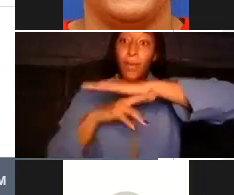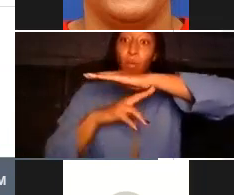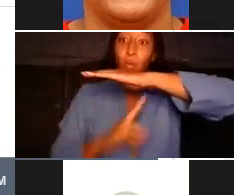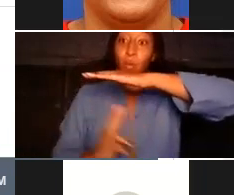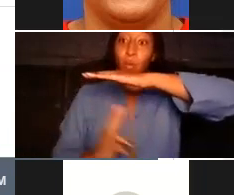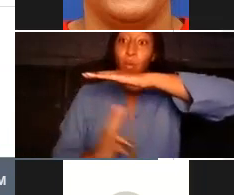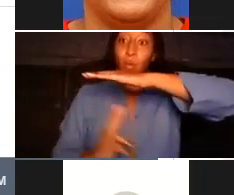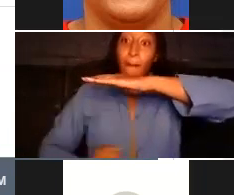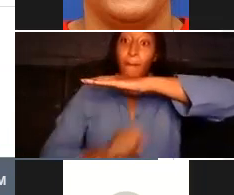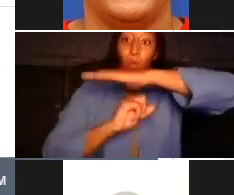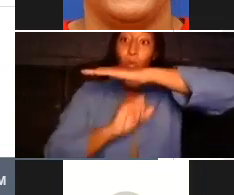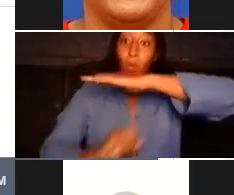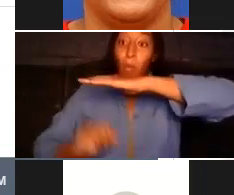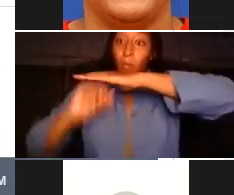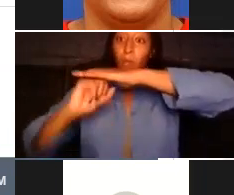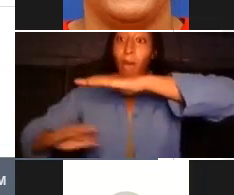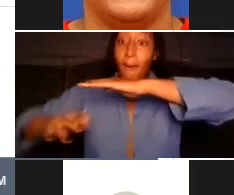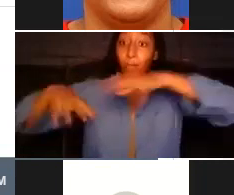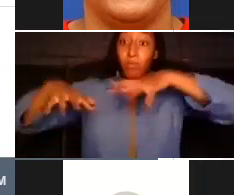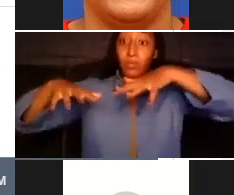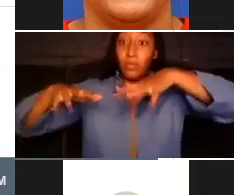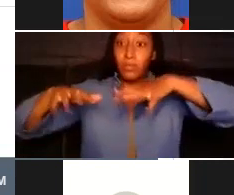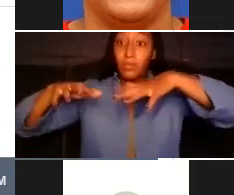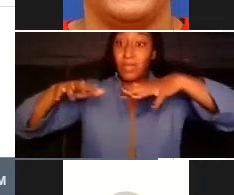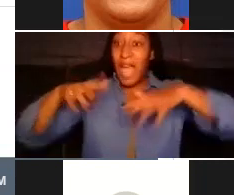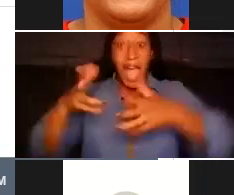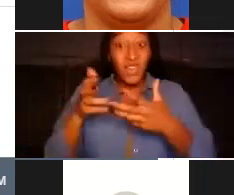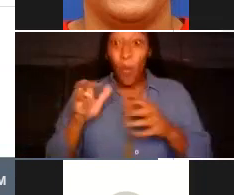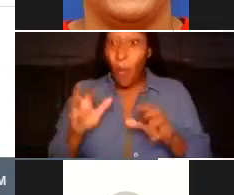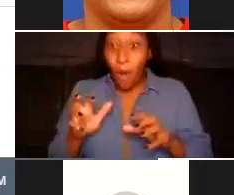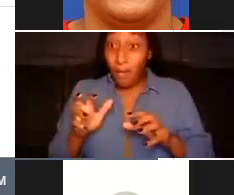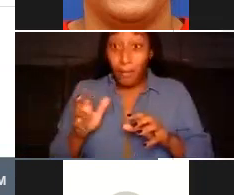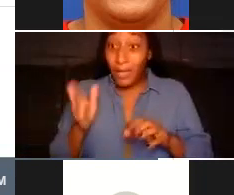that are oscillating at all. Okay.